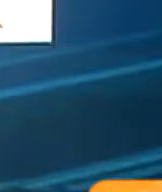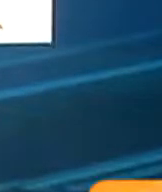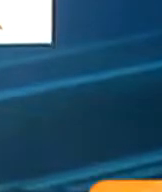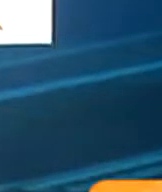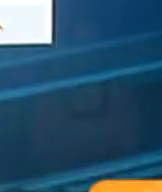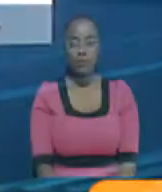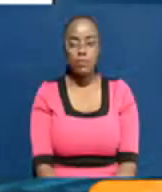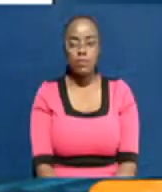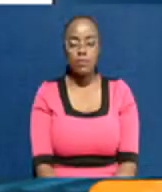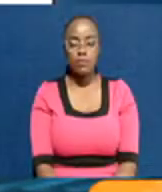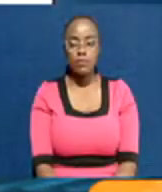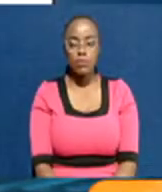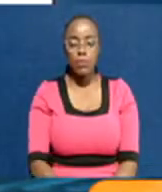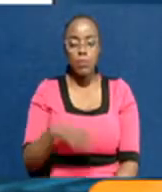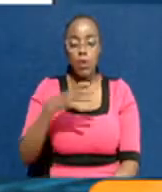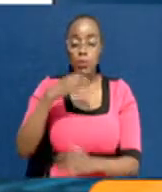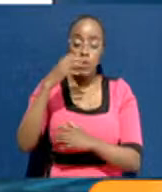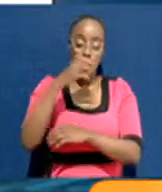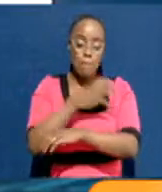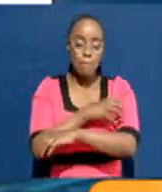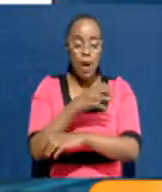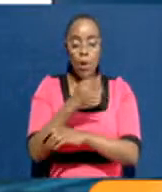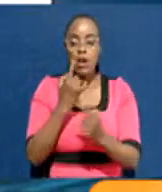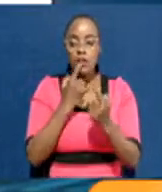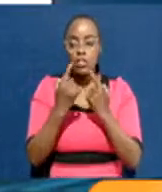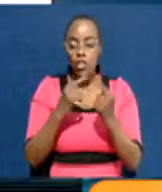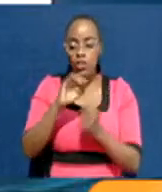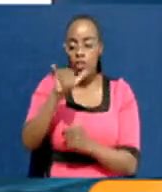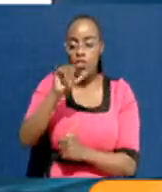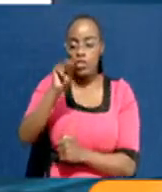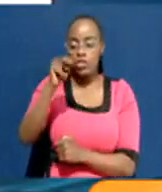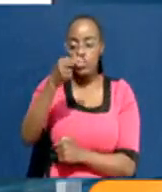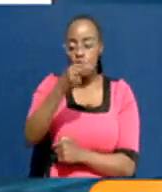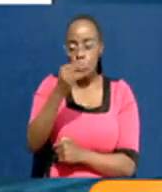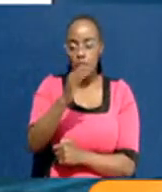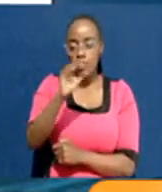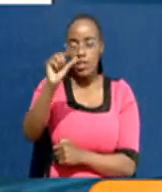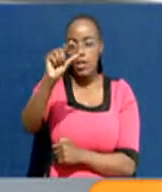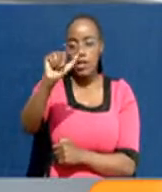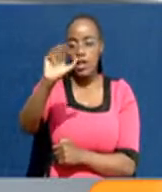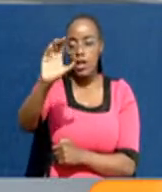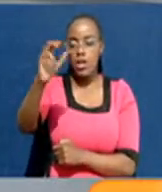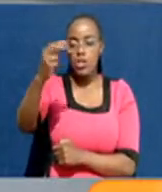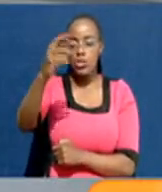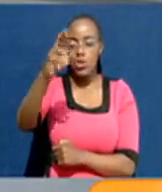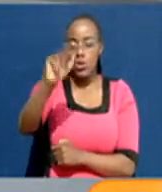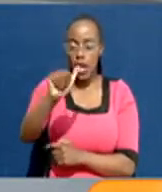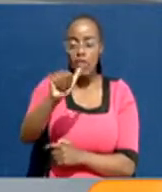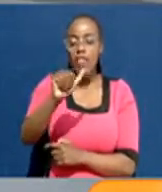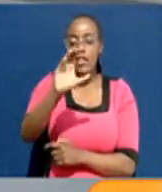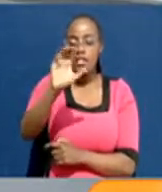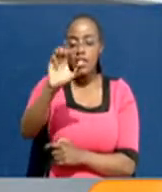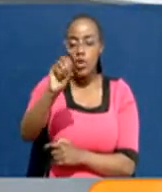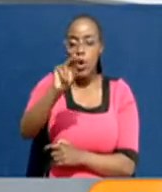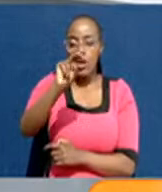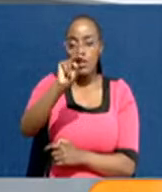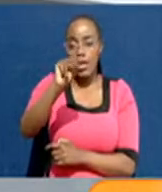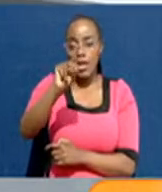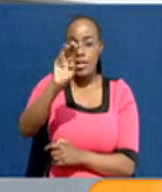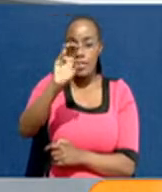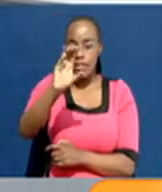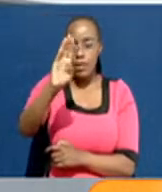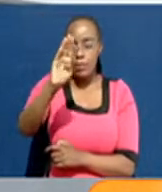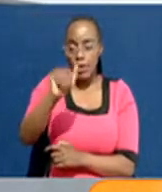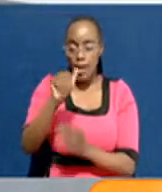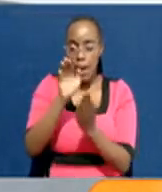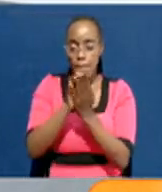On Power Talk, we are pleased to be joined by John Gashora, who's the Group Managing Director and CEO of NCBA Bank, as